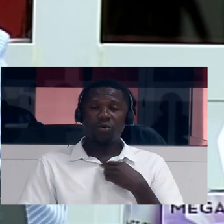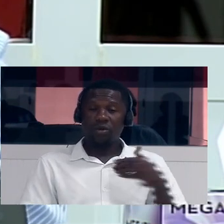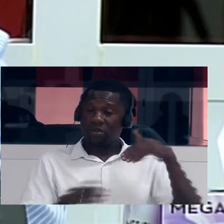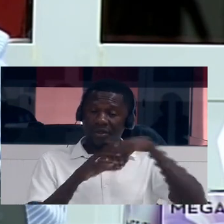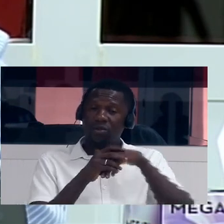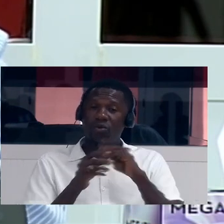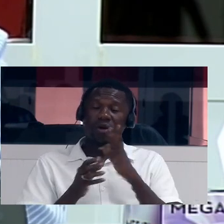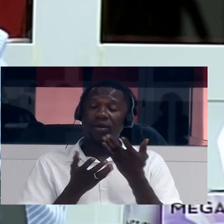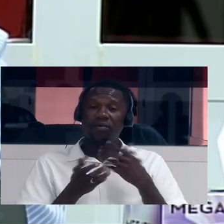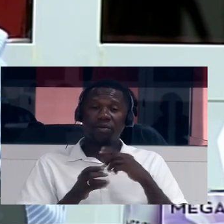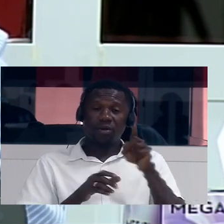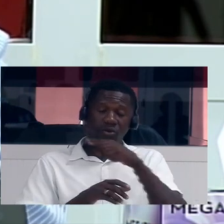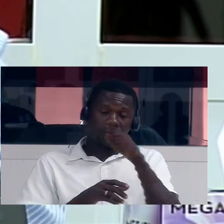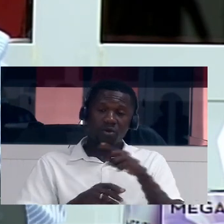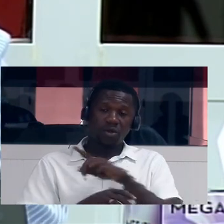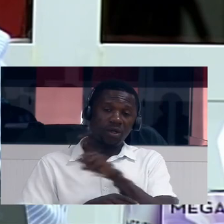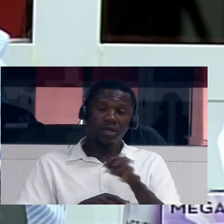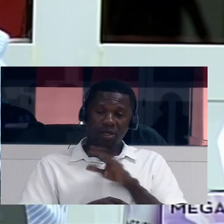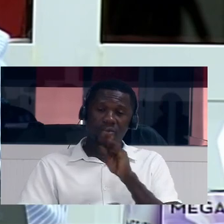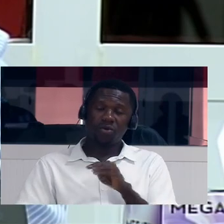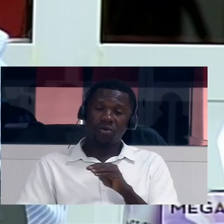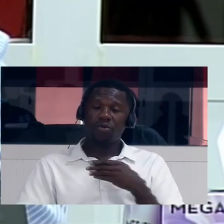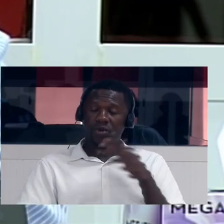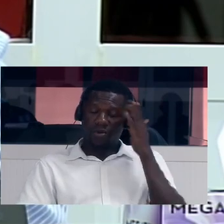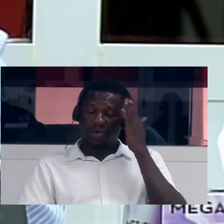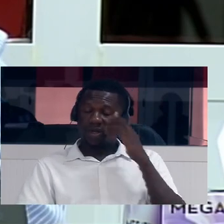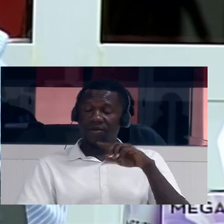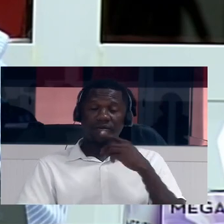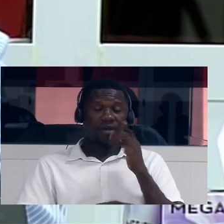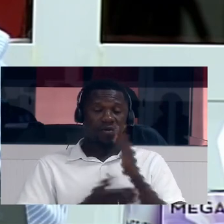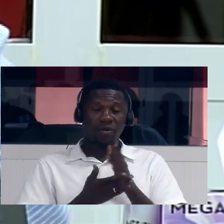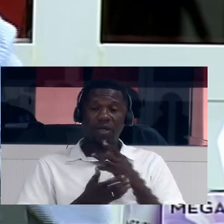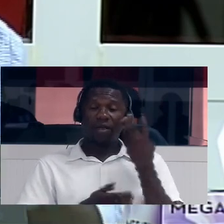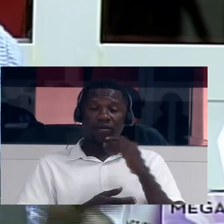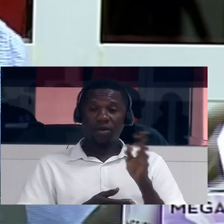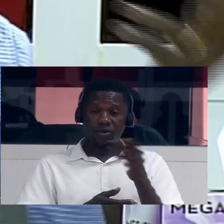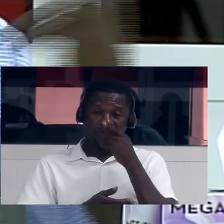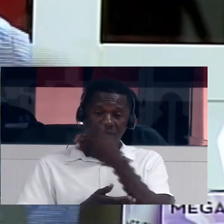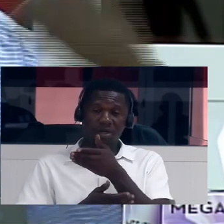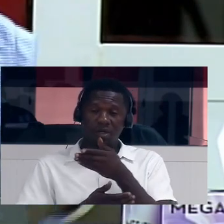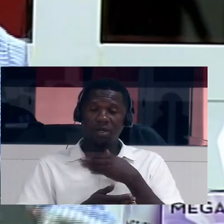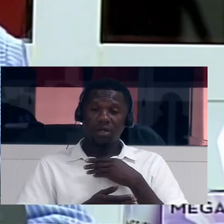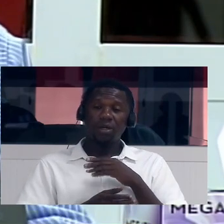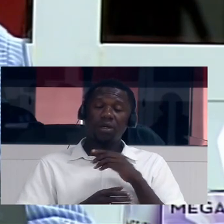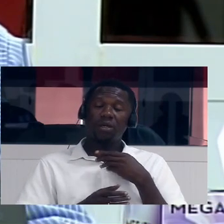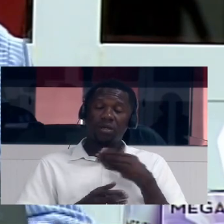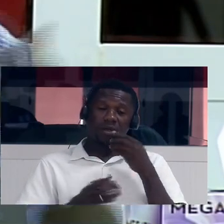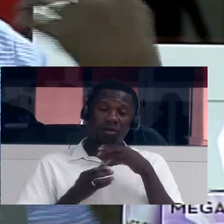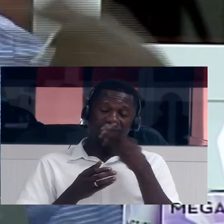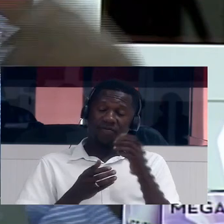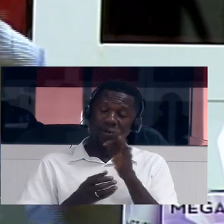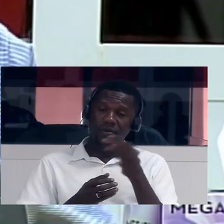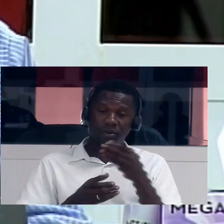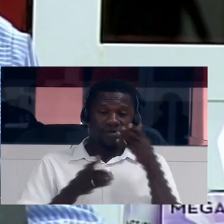whatever wrong they had done, because I knew very well that if I had got involved, if I had gone there, the blame would have very much,